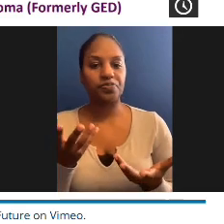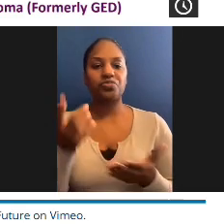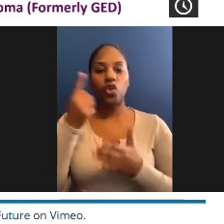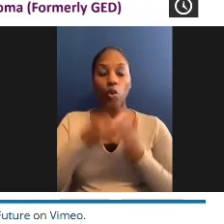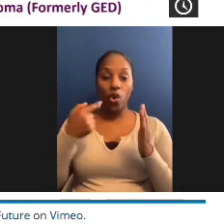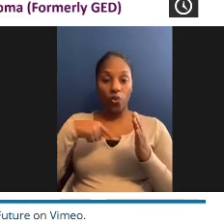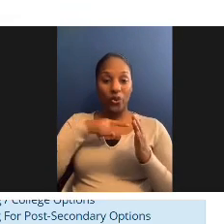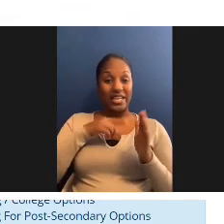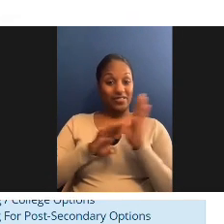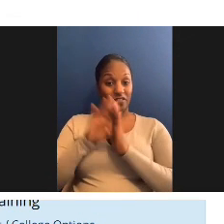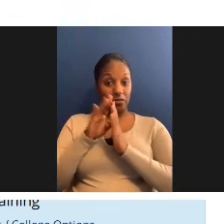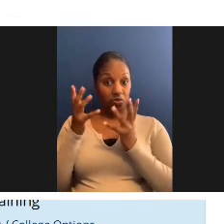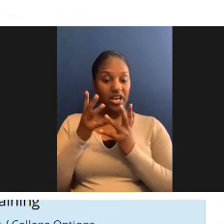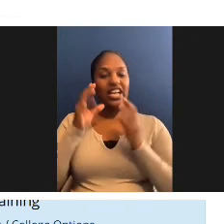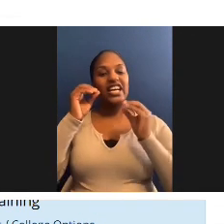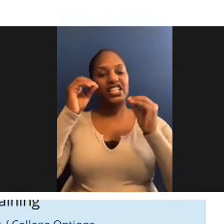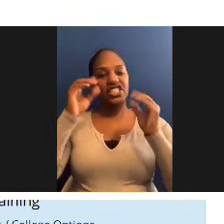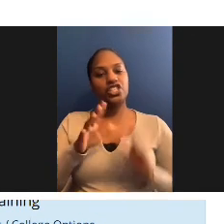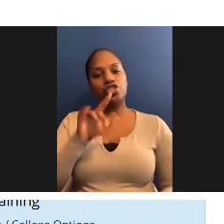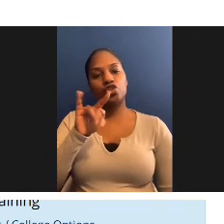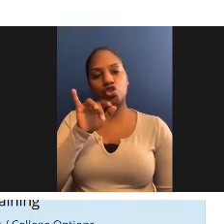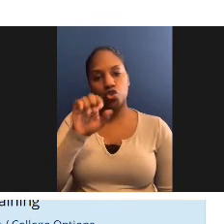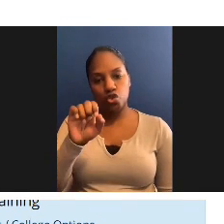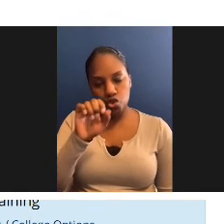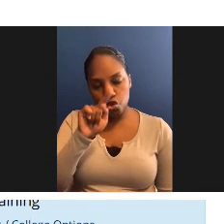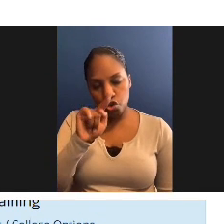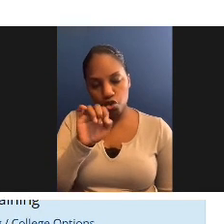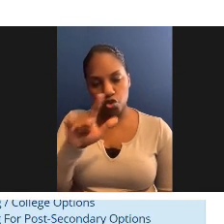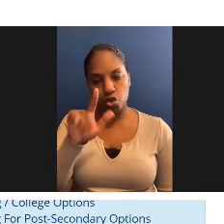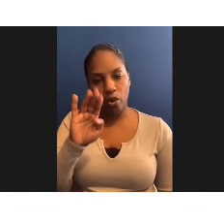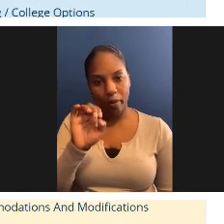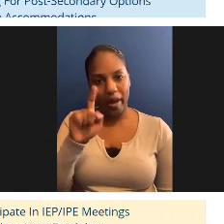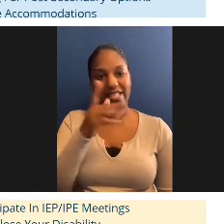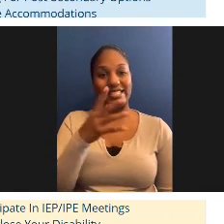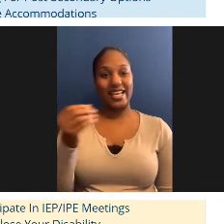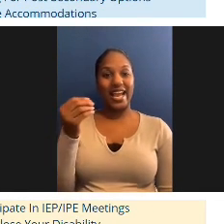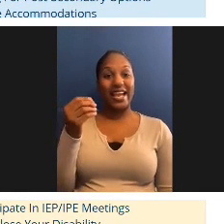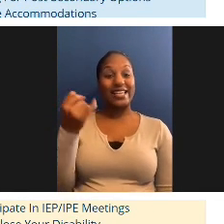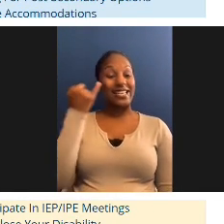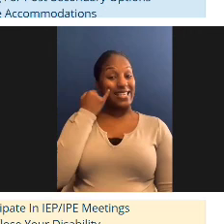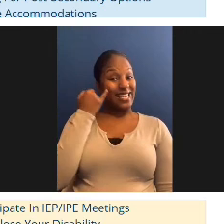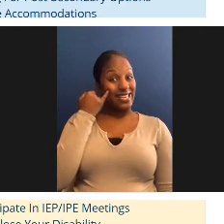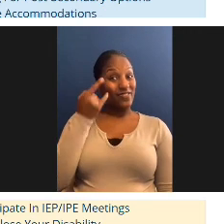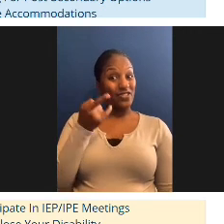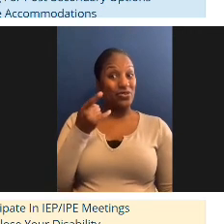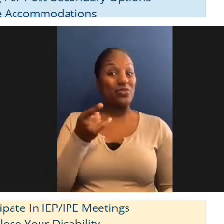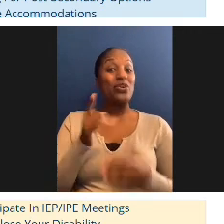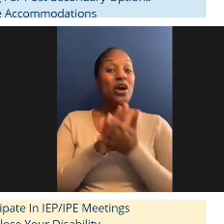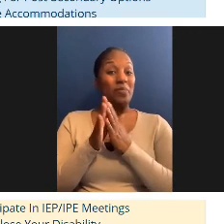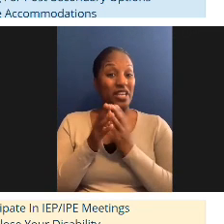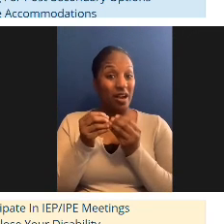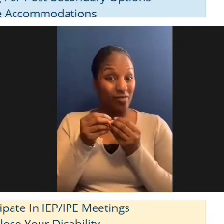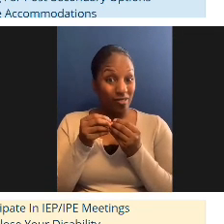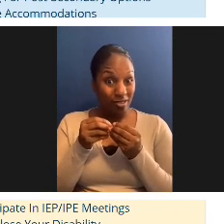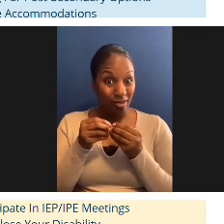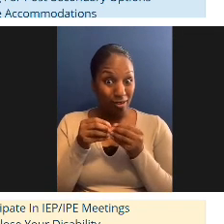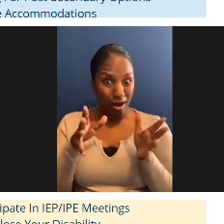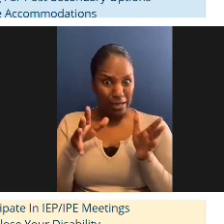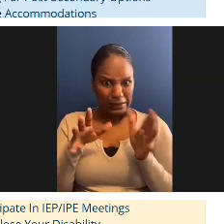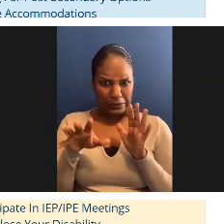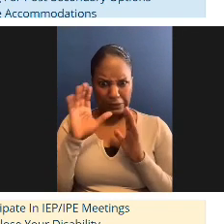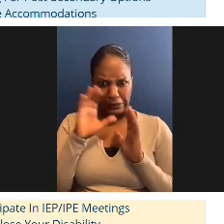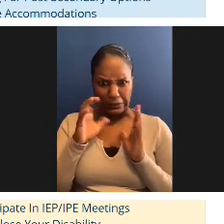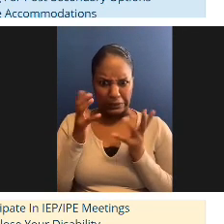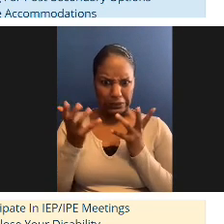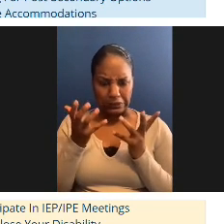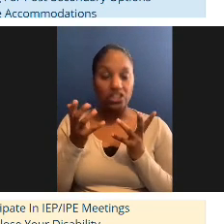developed was a teacher toolbox, and if you get lost, it's very easy to go to the